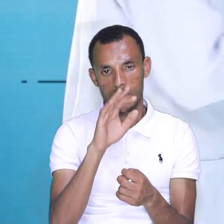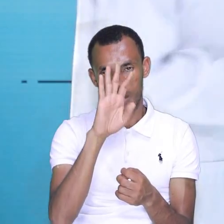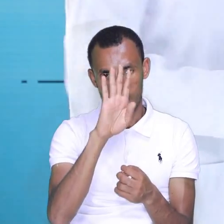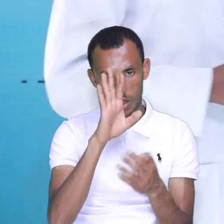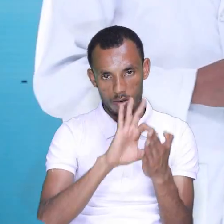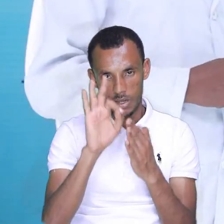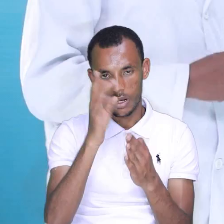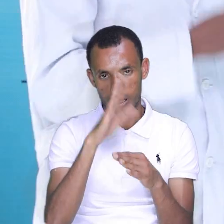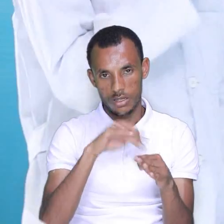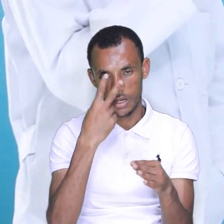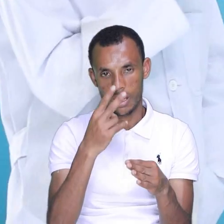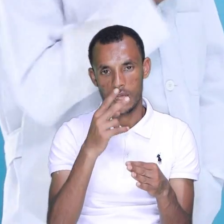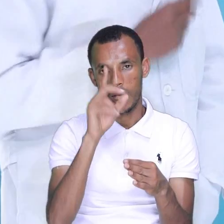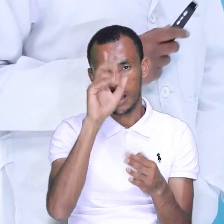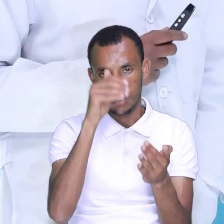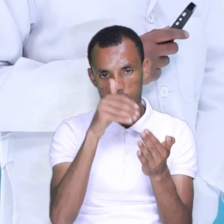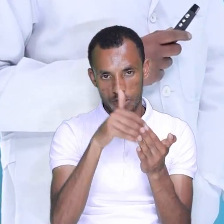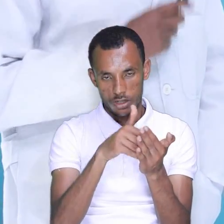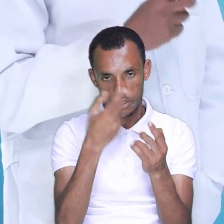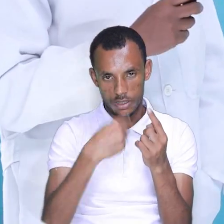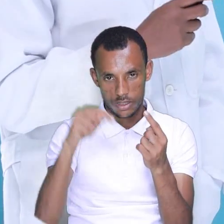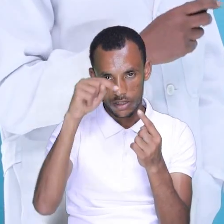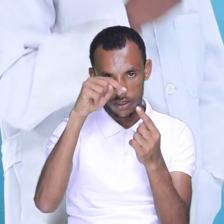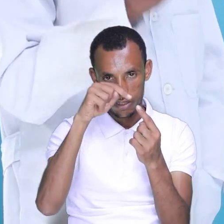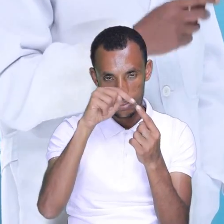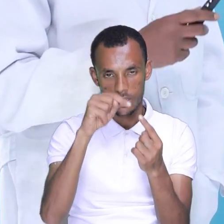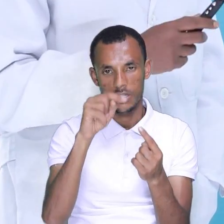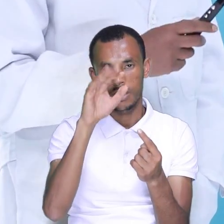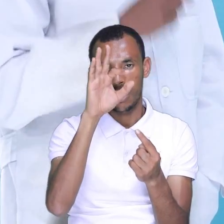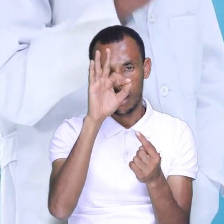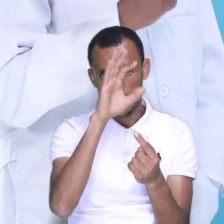4-digit number from 1,000 up to